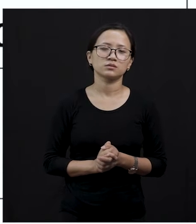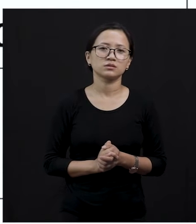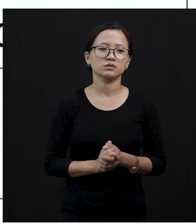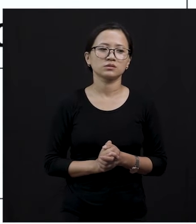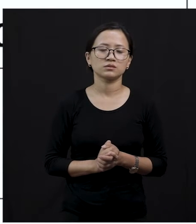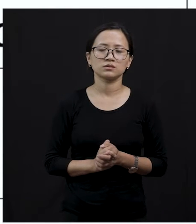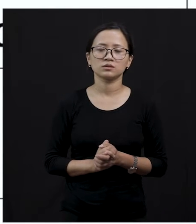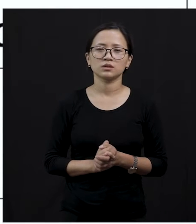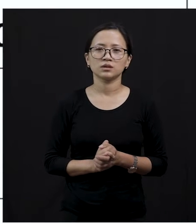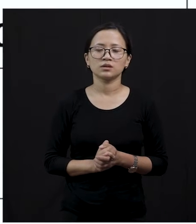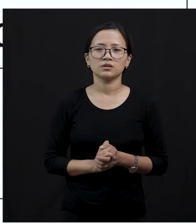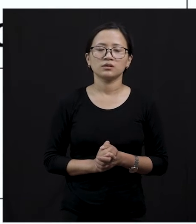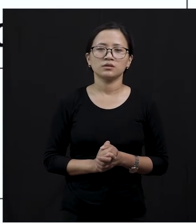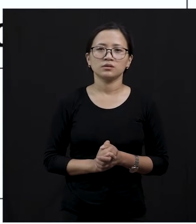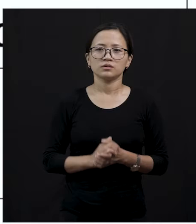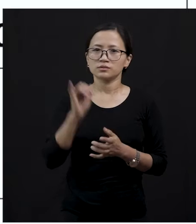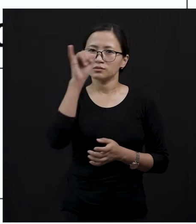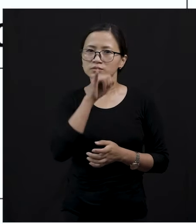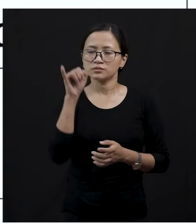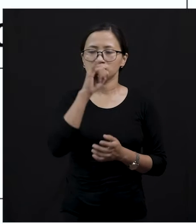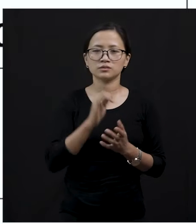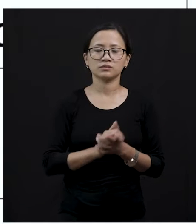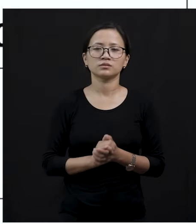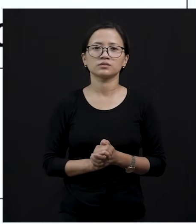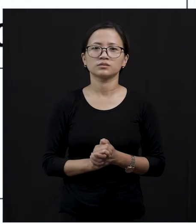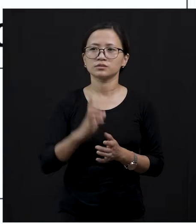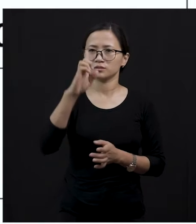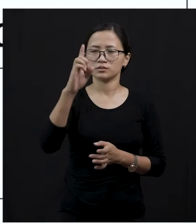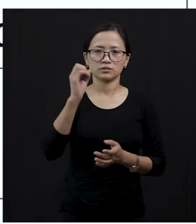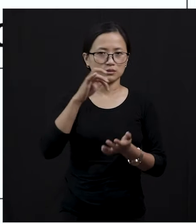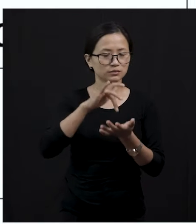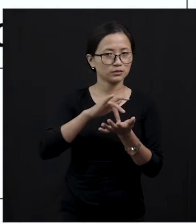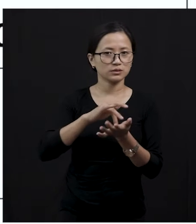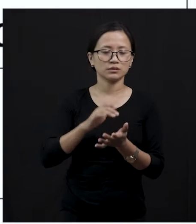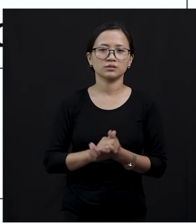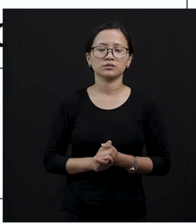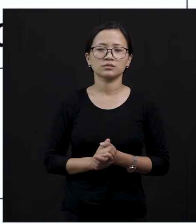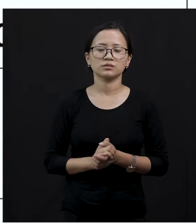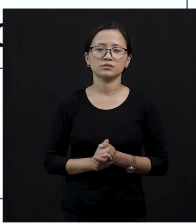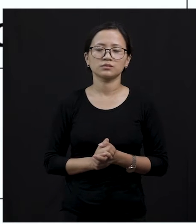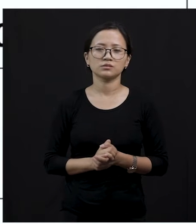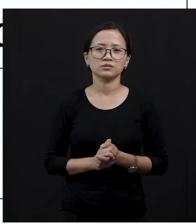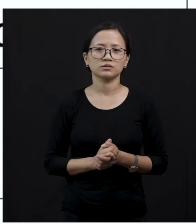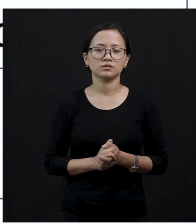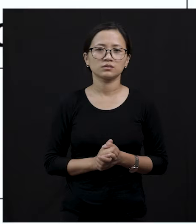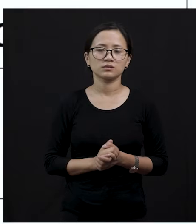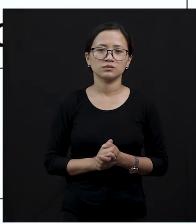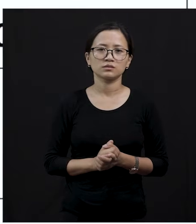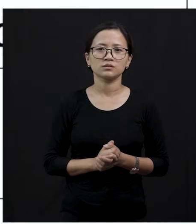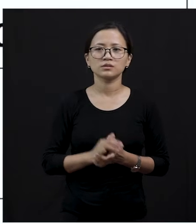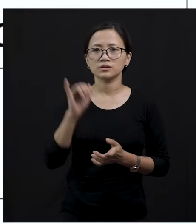at ones place. Number 6 is at tens place. All right, so we can say